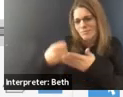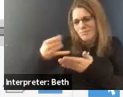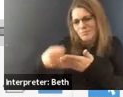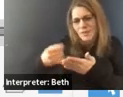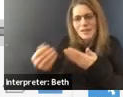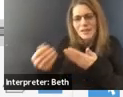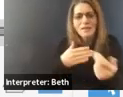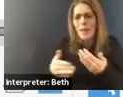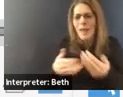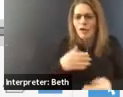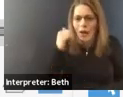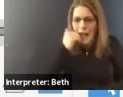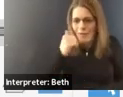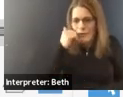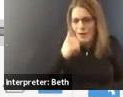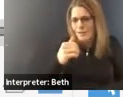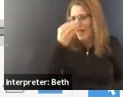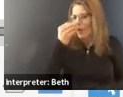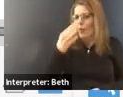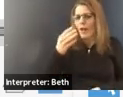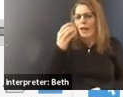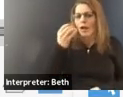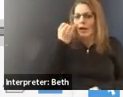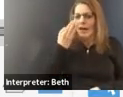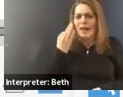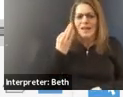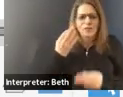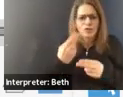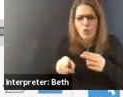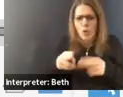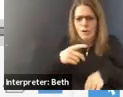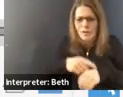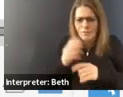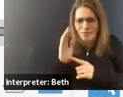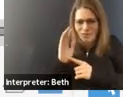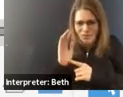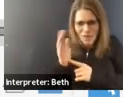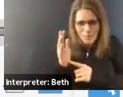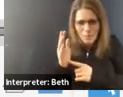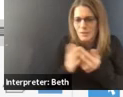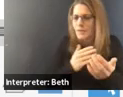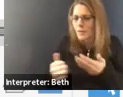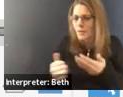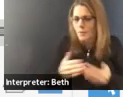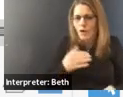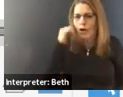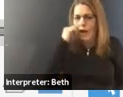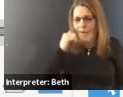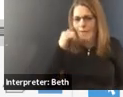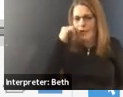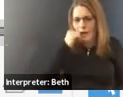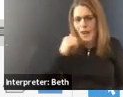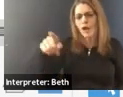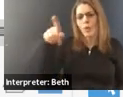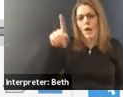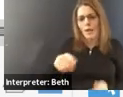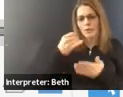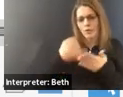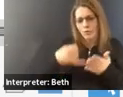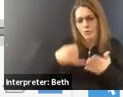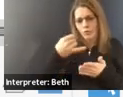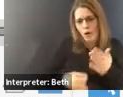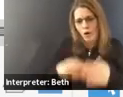5 minutes. You do it. Because you are learning, you